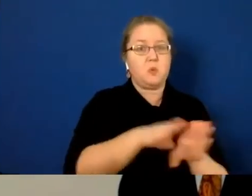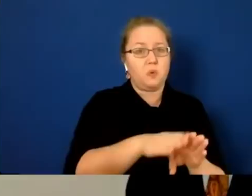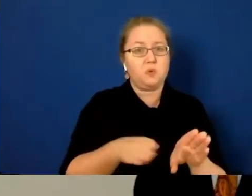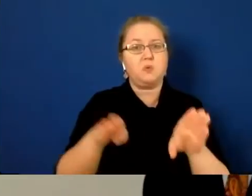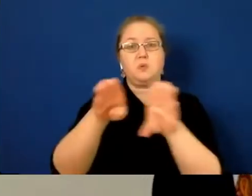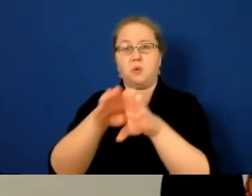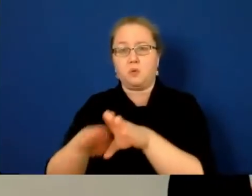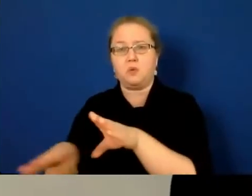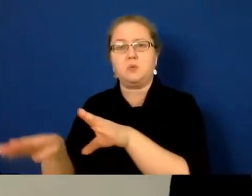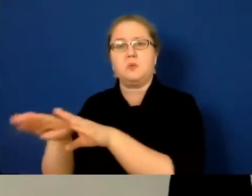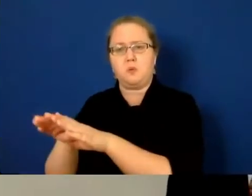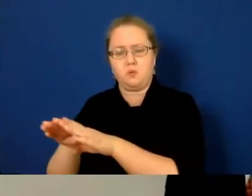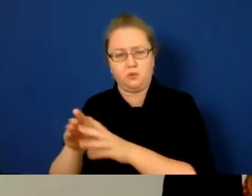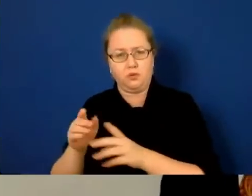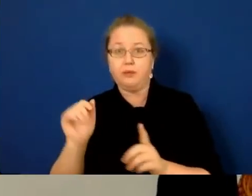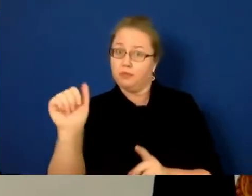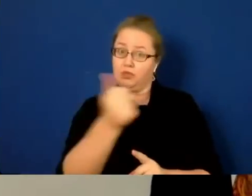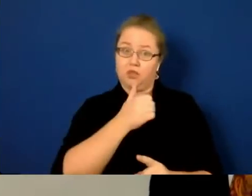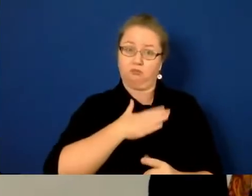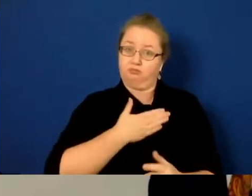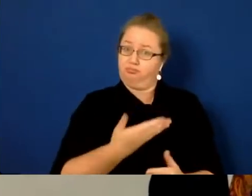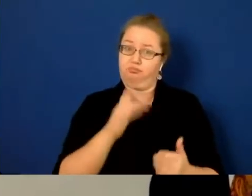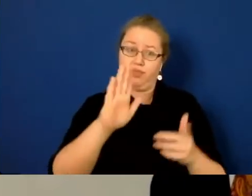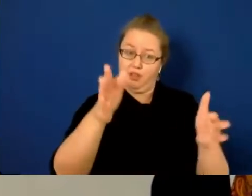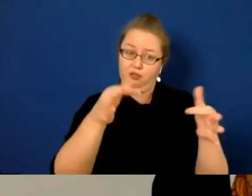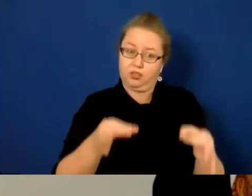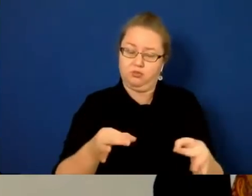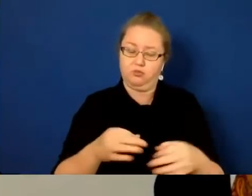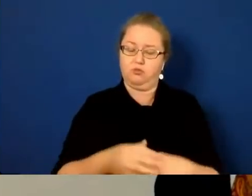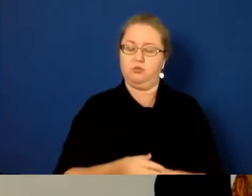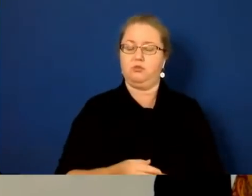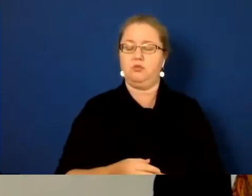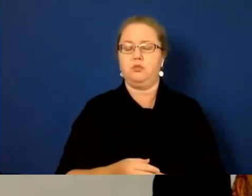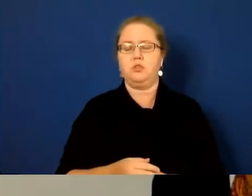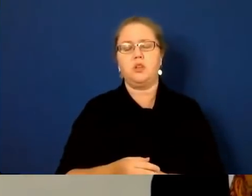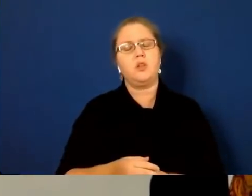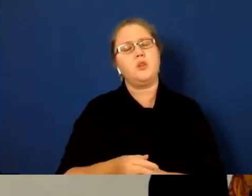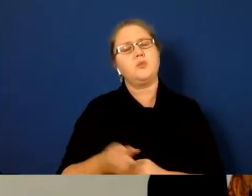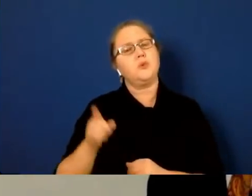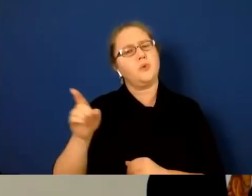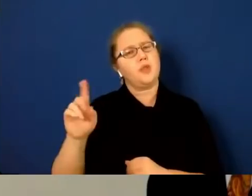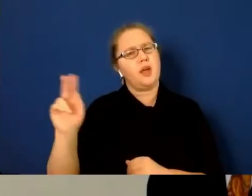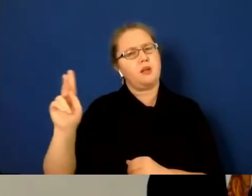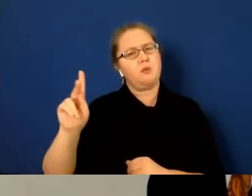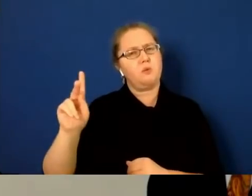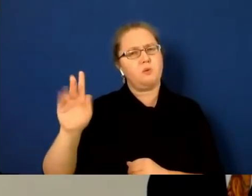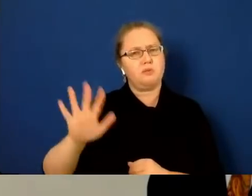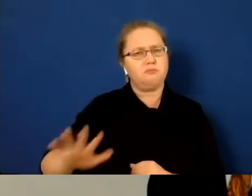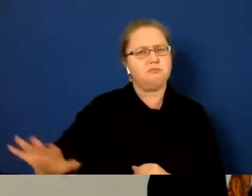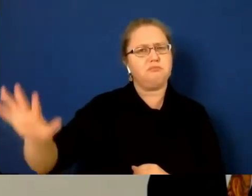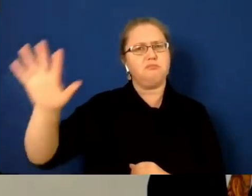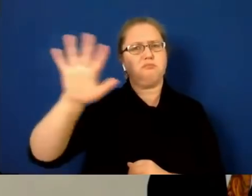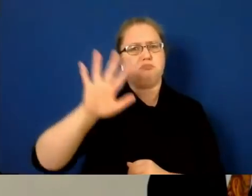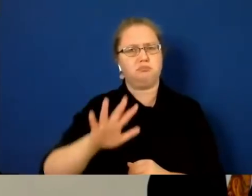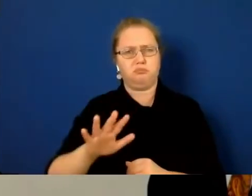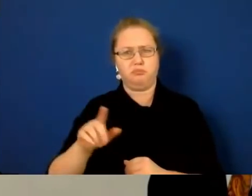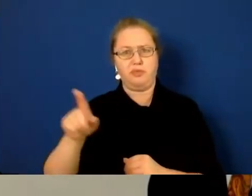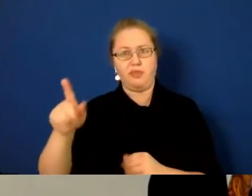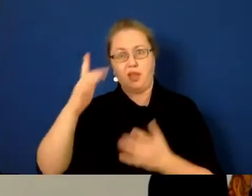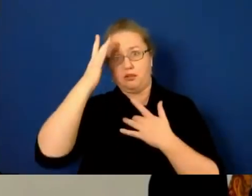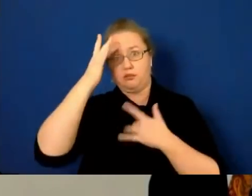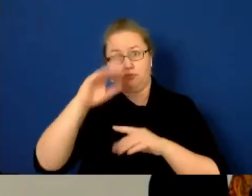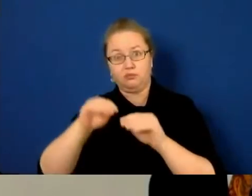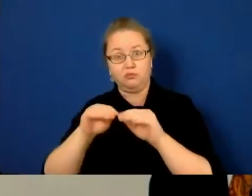and you brought in orders and restrictions. Now it seems to be parties at issue in the Fraser Health. But there's quite a spread right